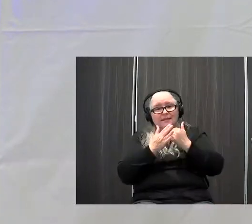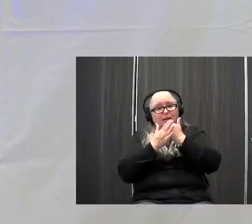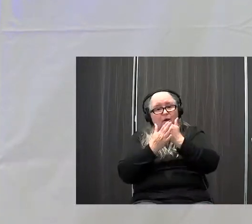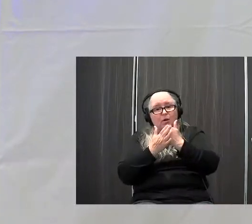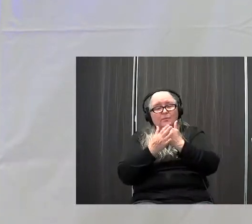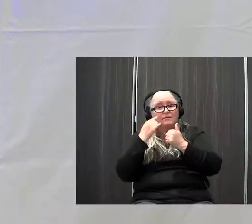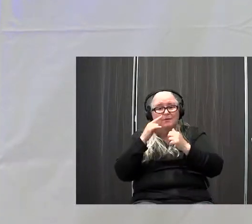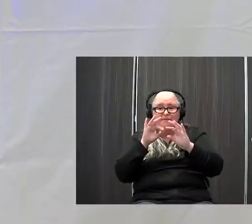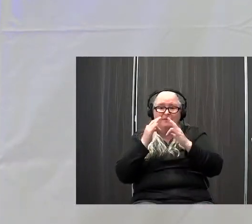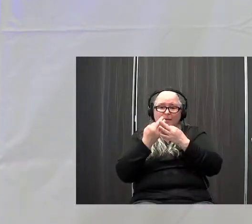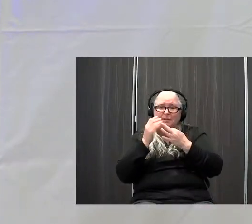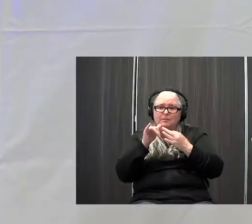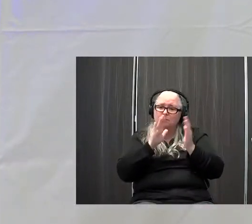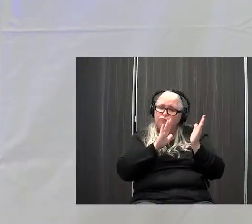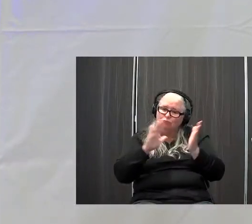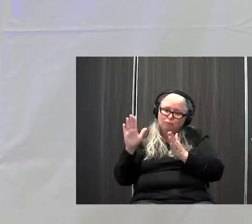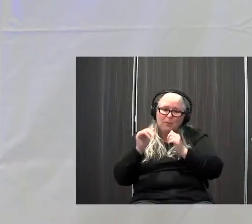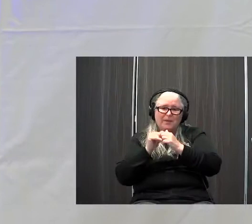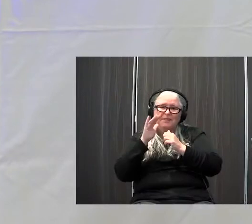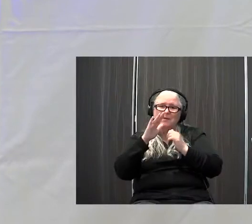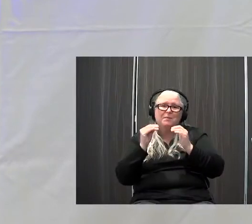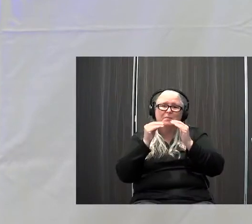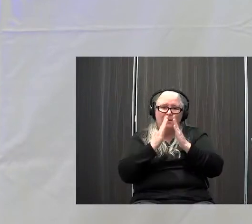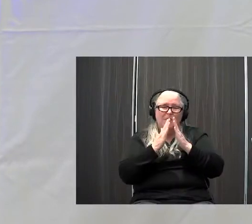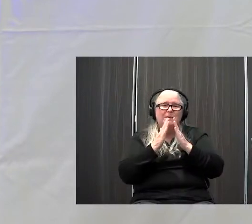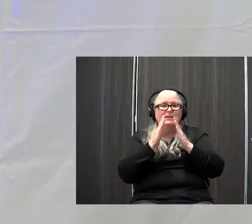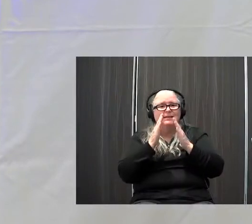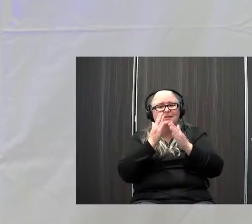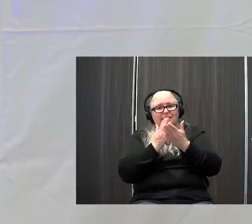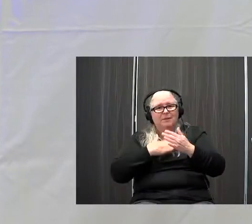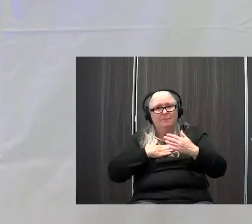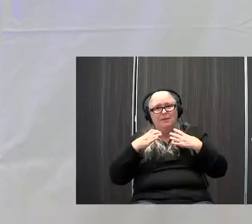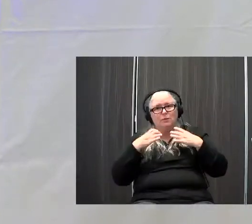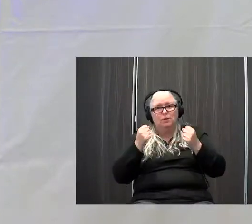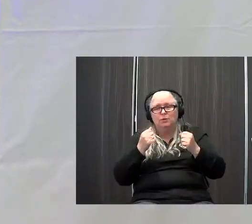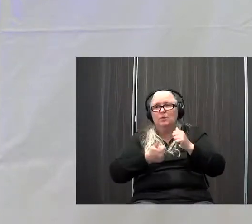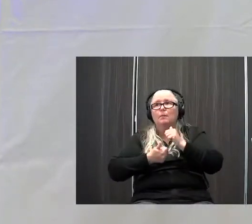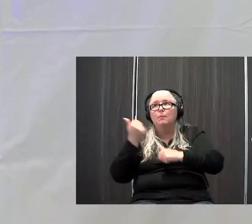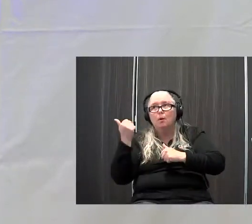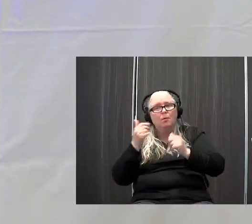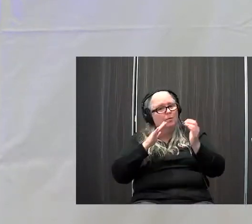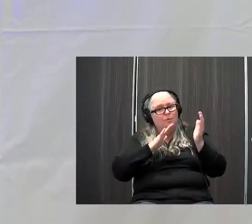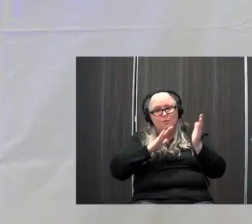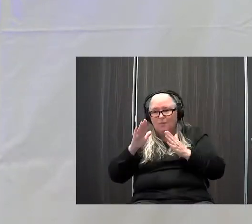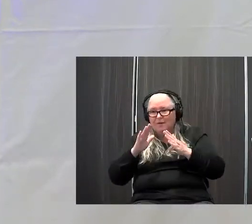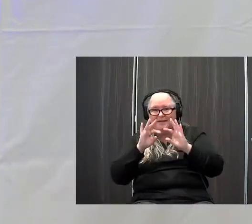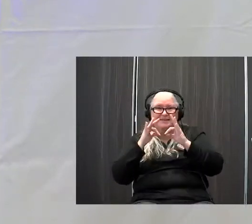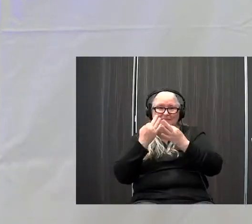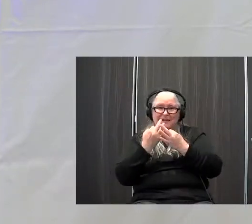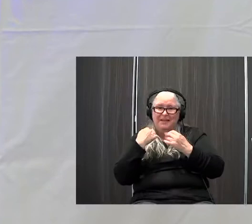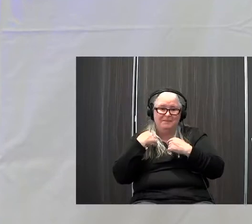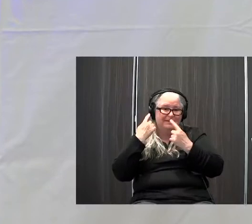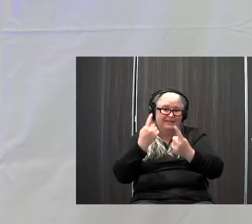families to be organized in their approach. And some of my charge patients are the most organized families I've ever met. It's really